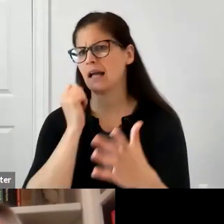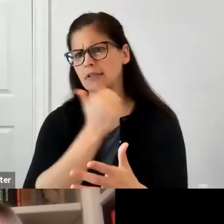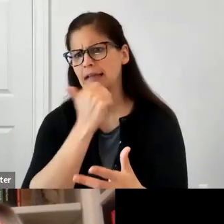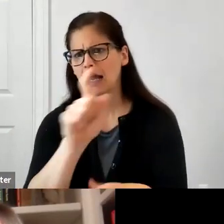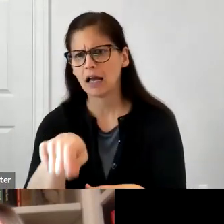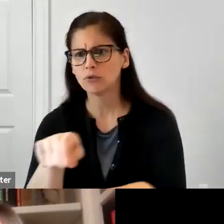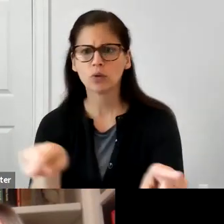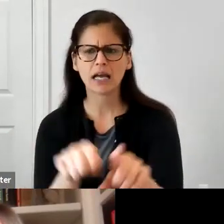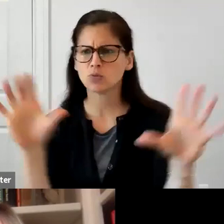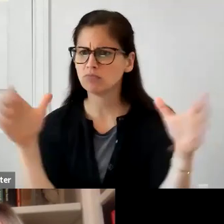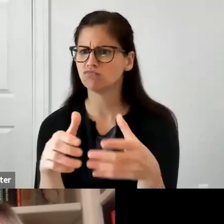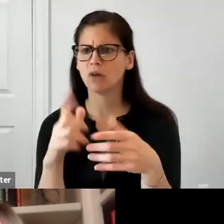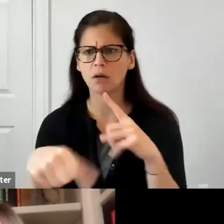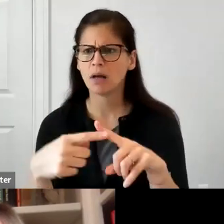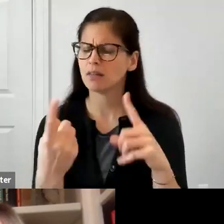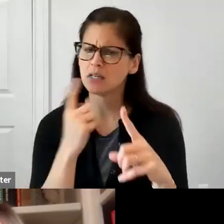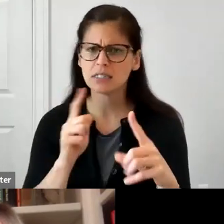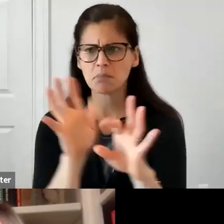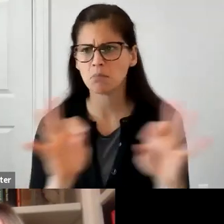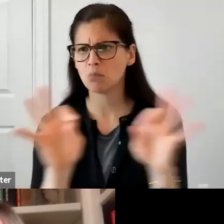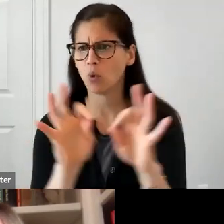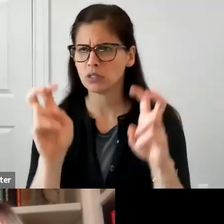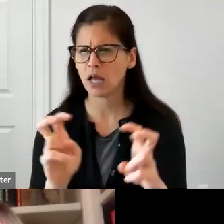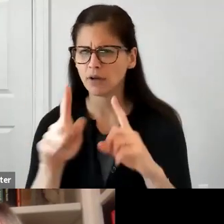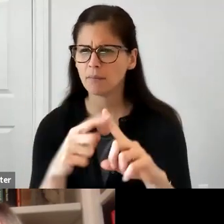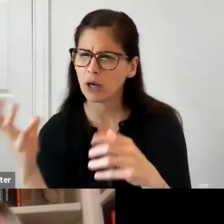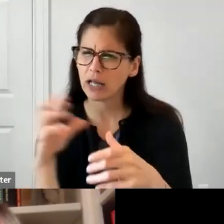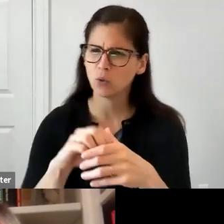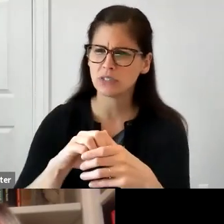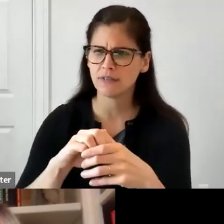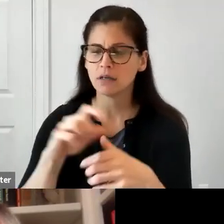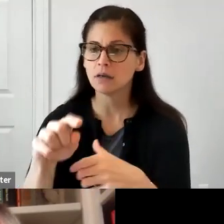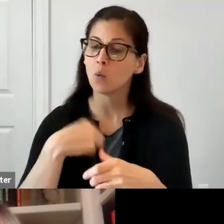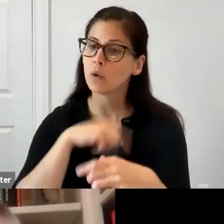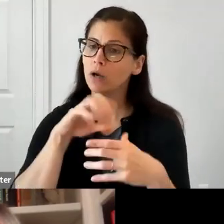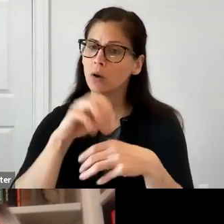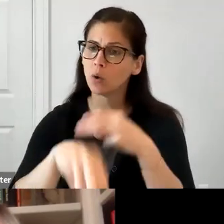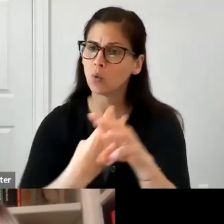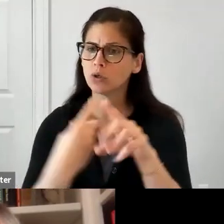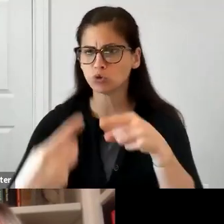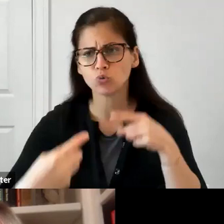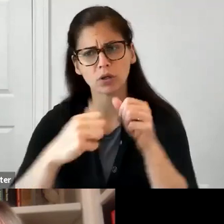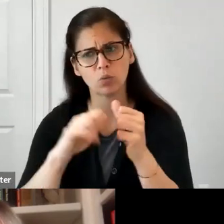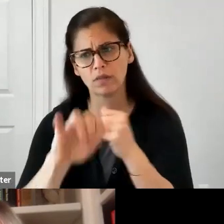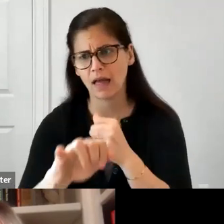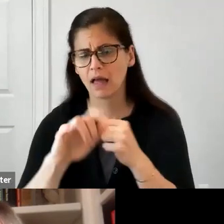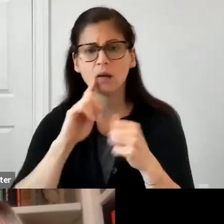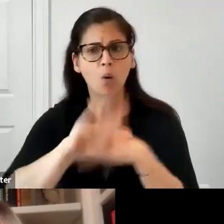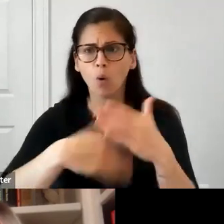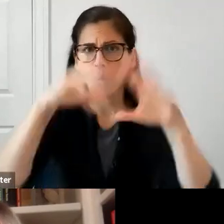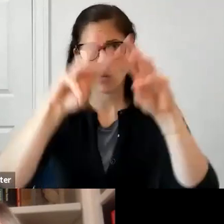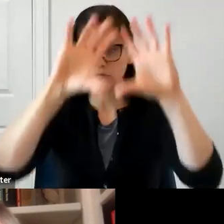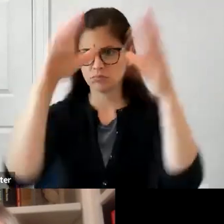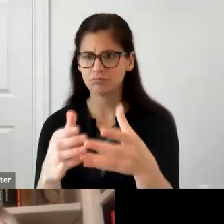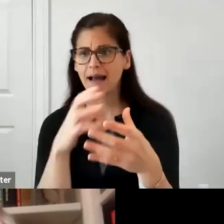we come together around this very important topic of inclusivity, that we are in a world that's struggling with it, an entire world and certainly